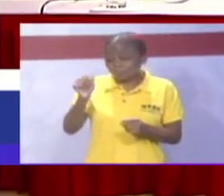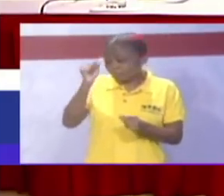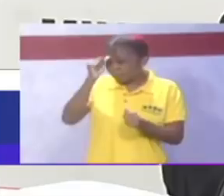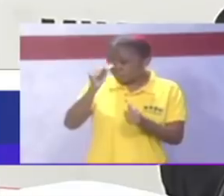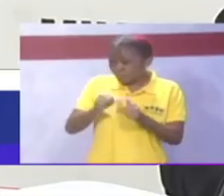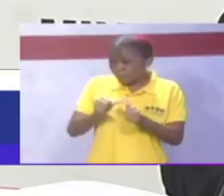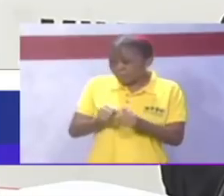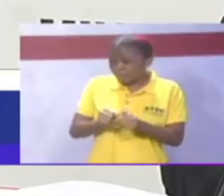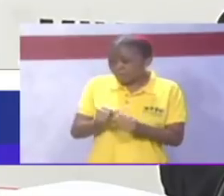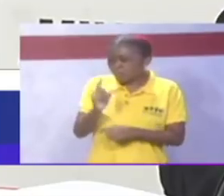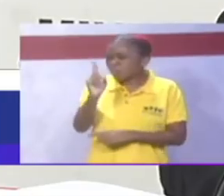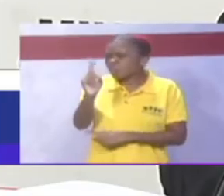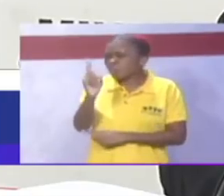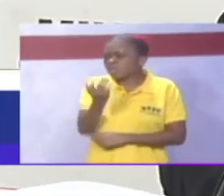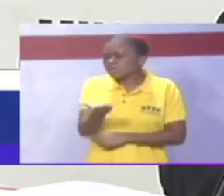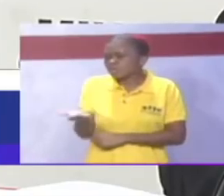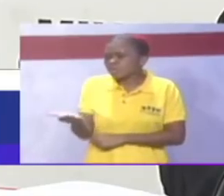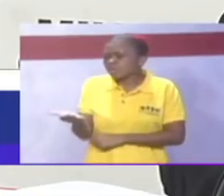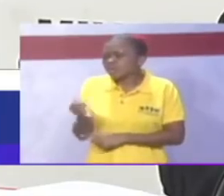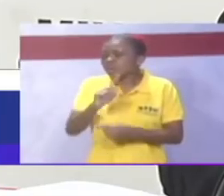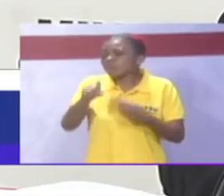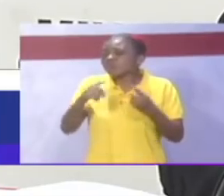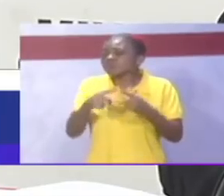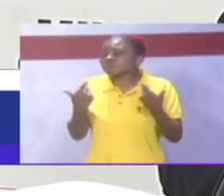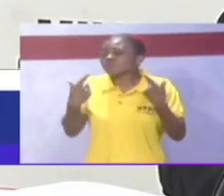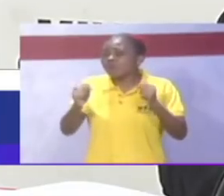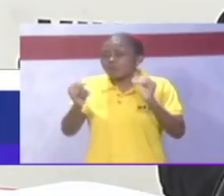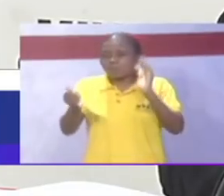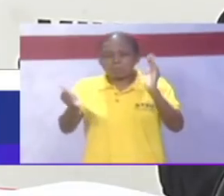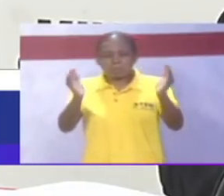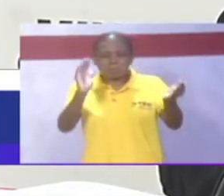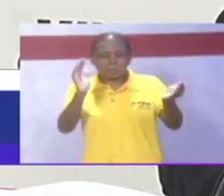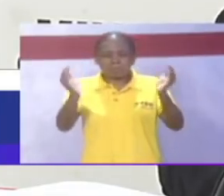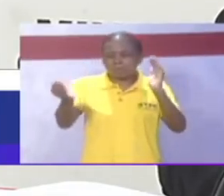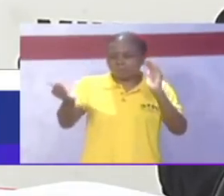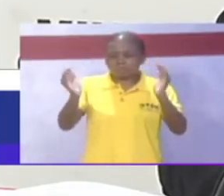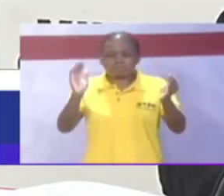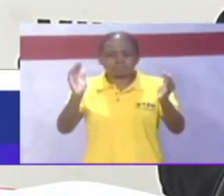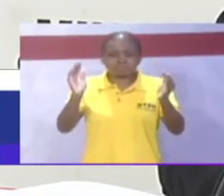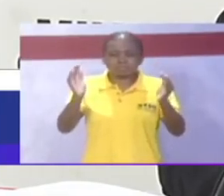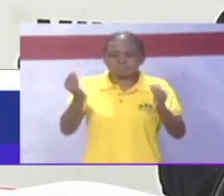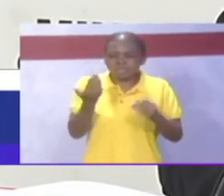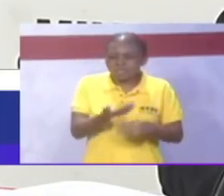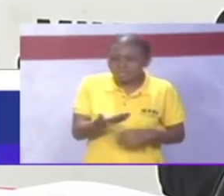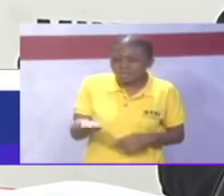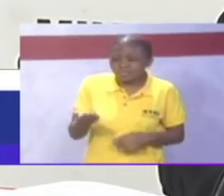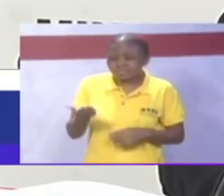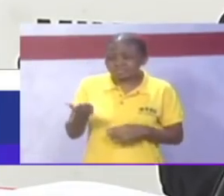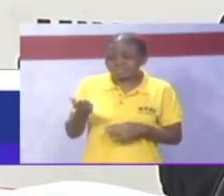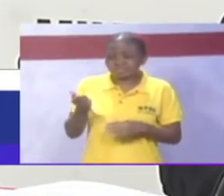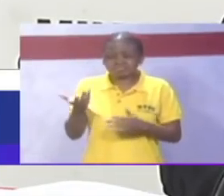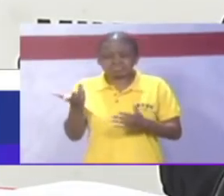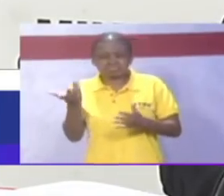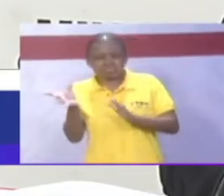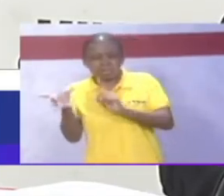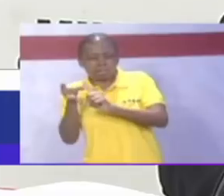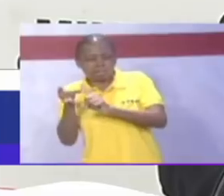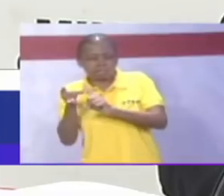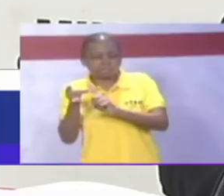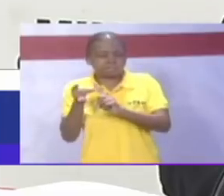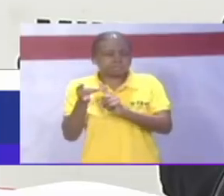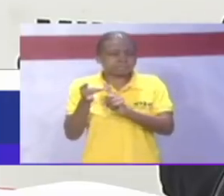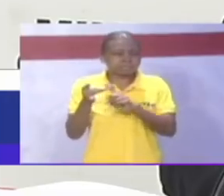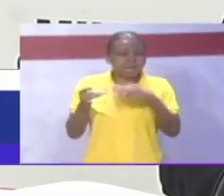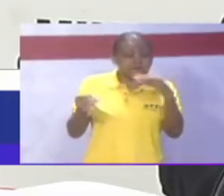run into when we try to compare things like case fatality rates is you're comparing different populations with different systems